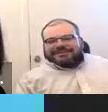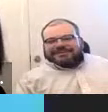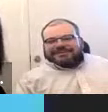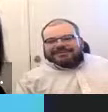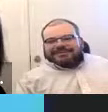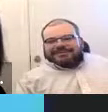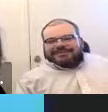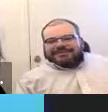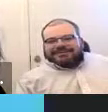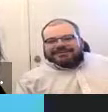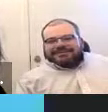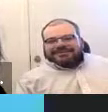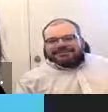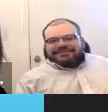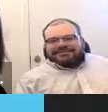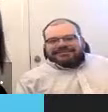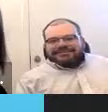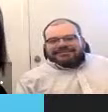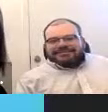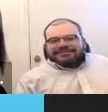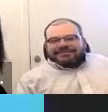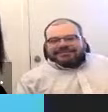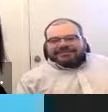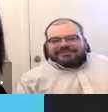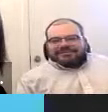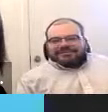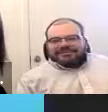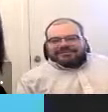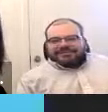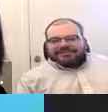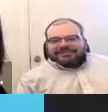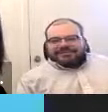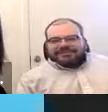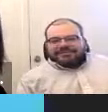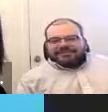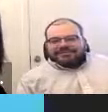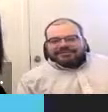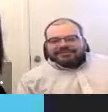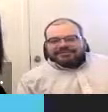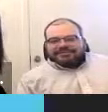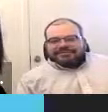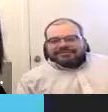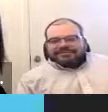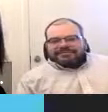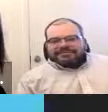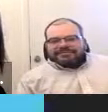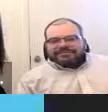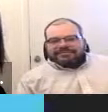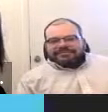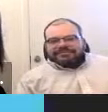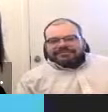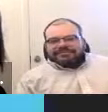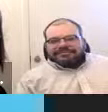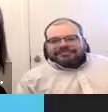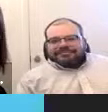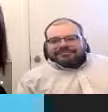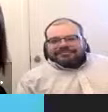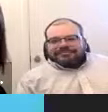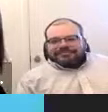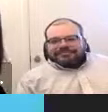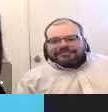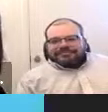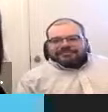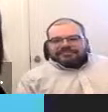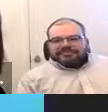they have to ask my consent with my body, I think is so important. But also this sense of greater